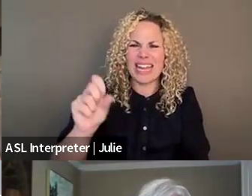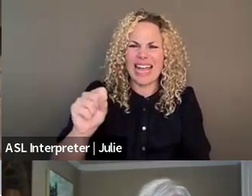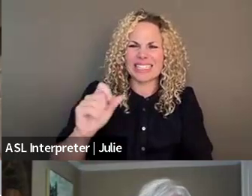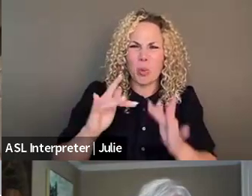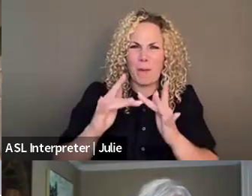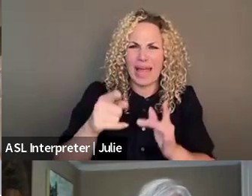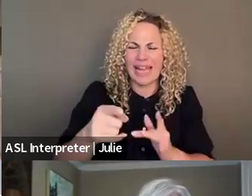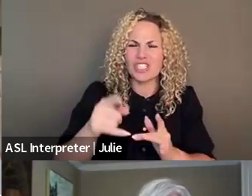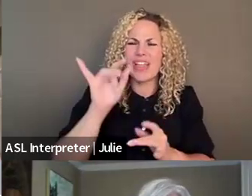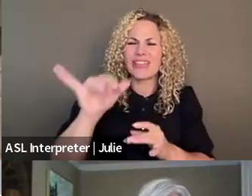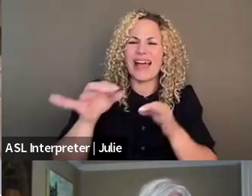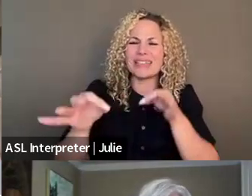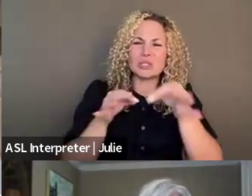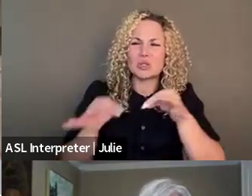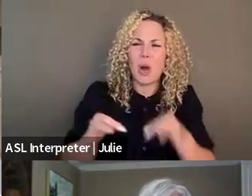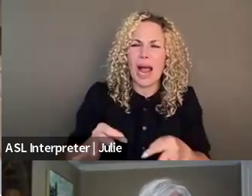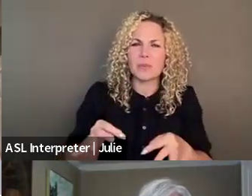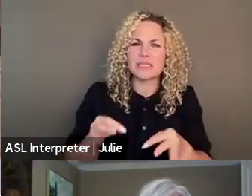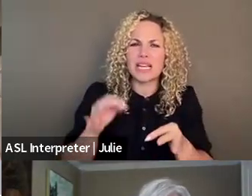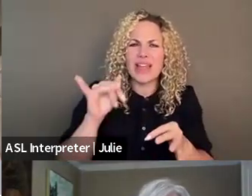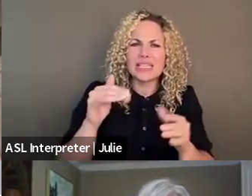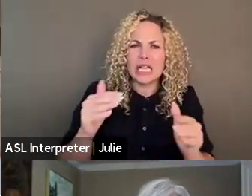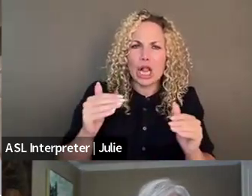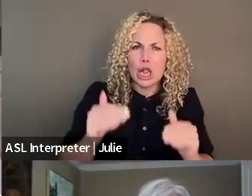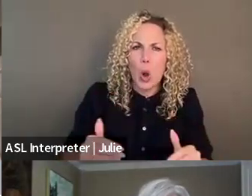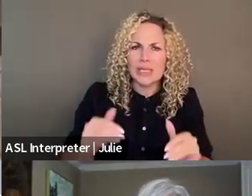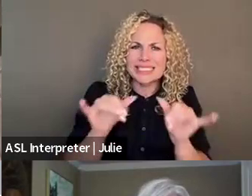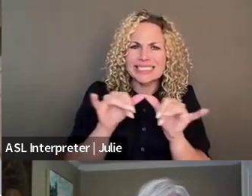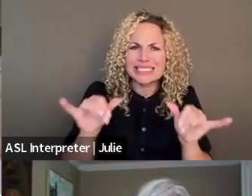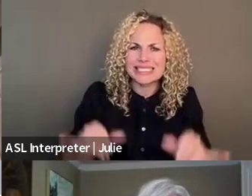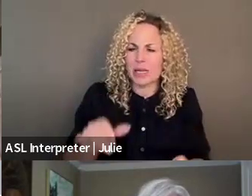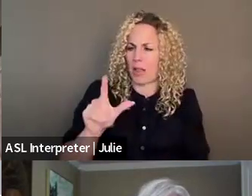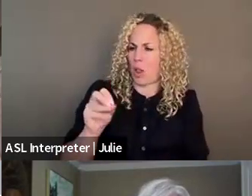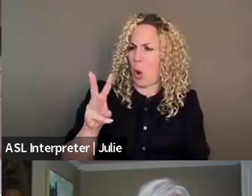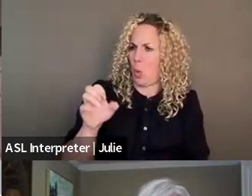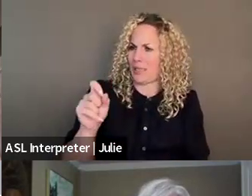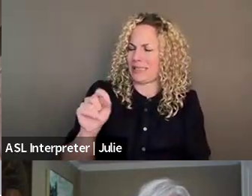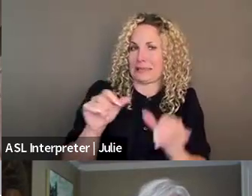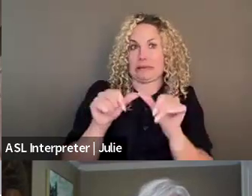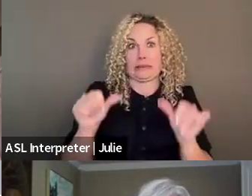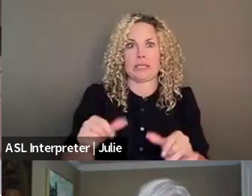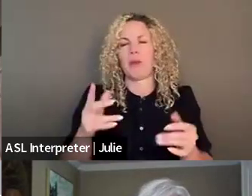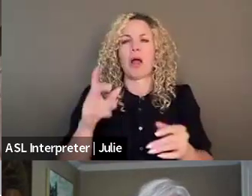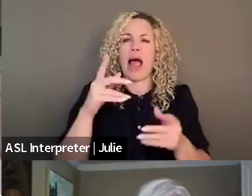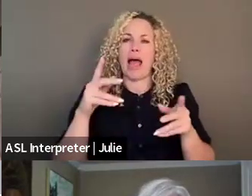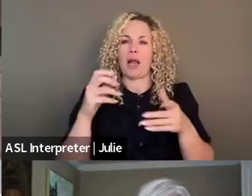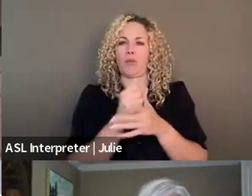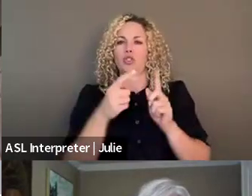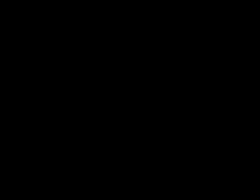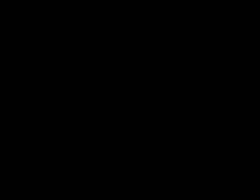webpage describing the LOIS system. I did have an opportunity to view it as